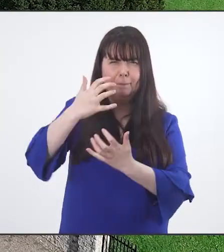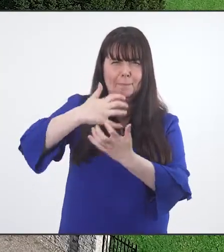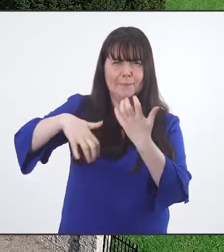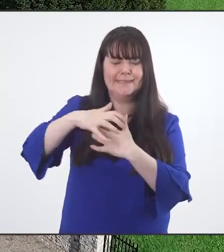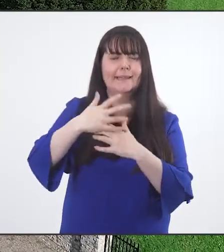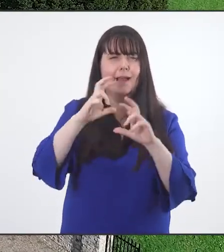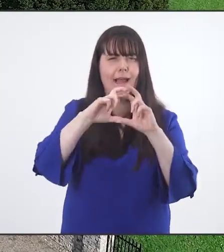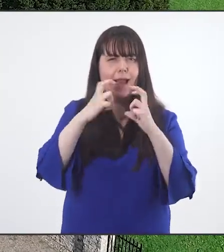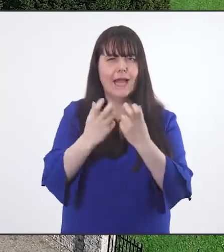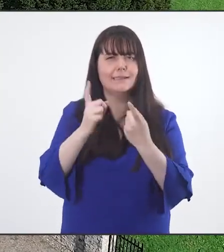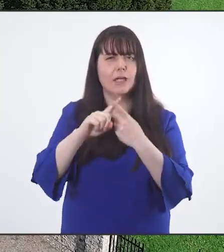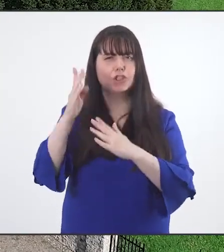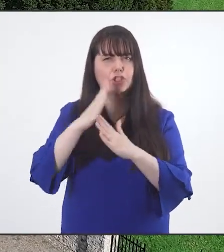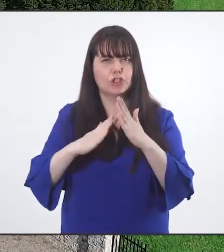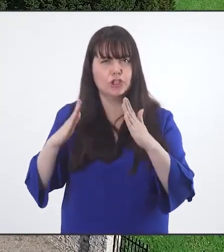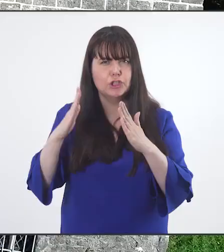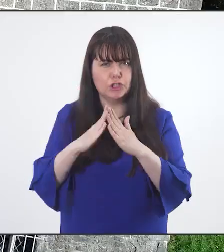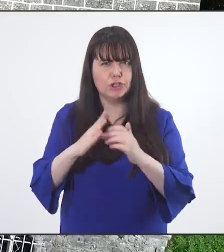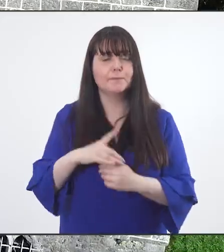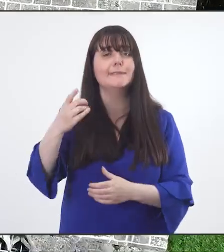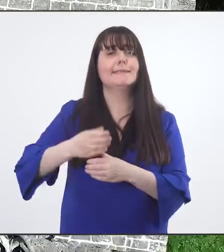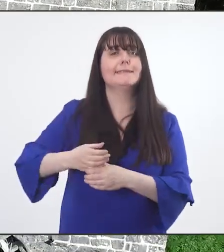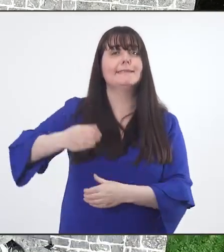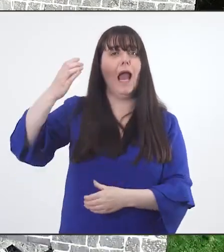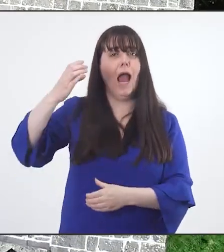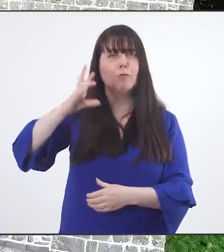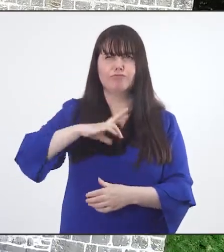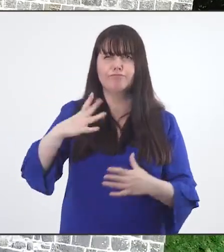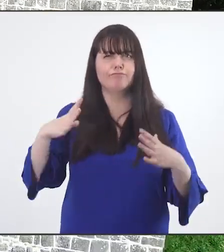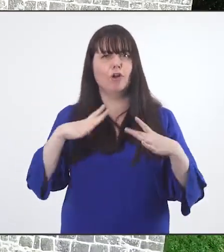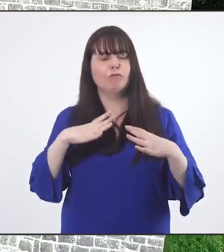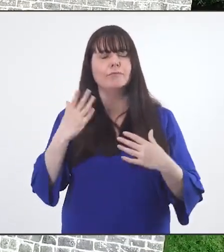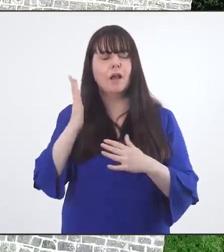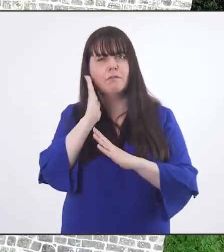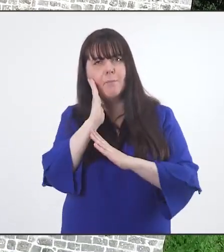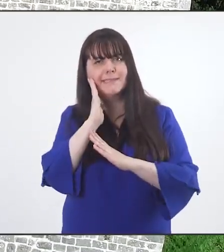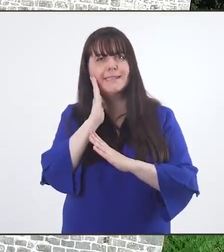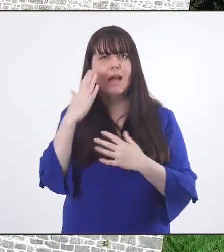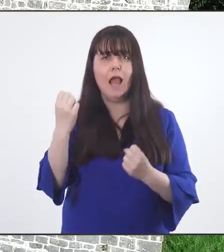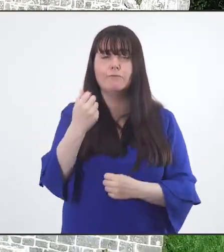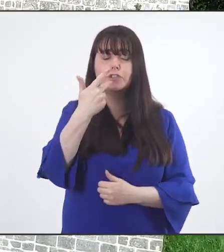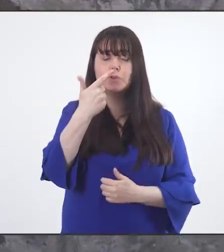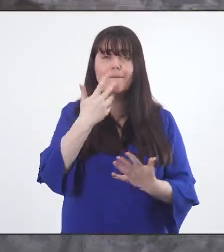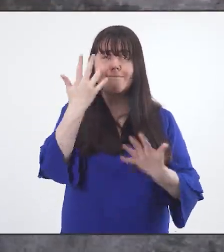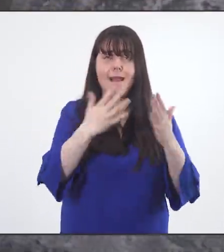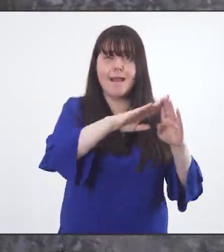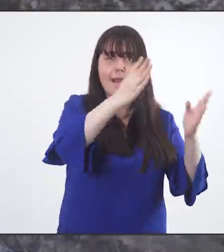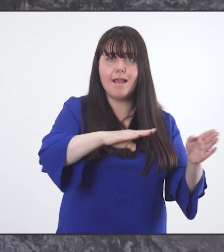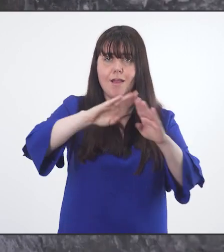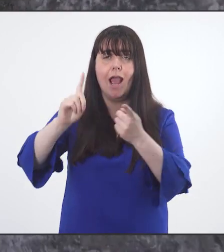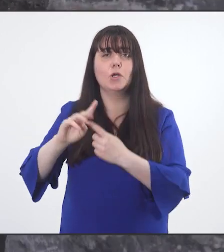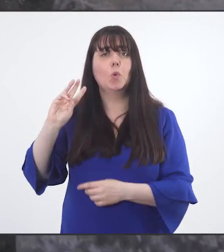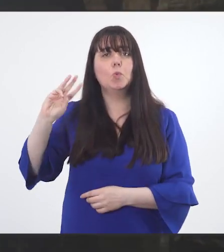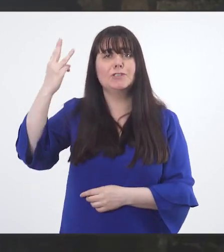It looks almost part castle, part church. The tower itself was actually provided quite commodious accommodation. It had 2